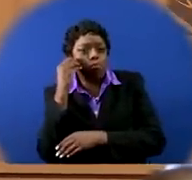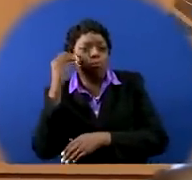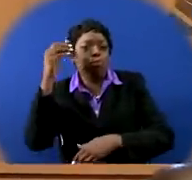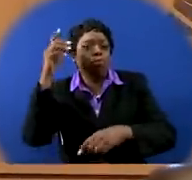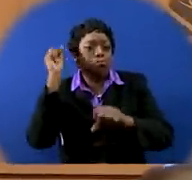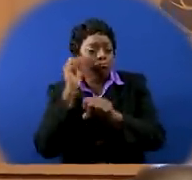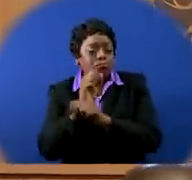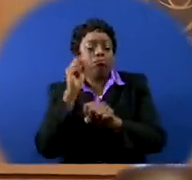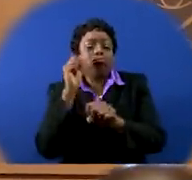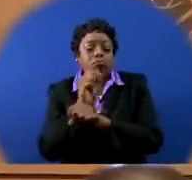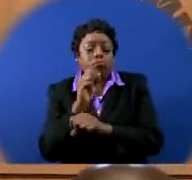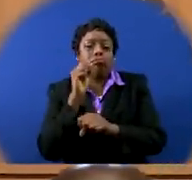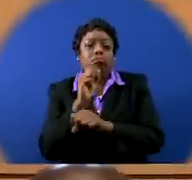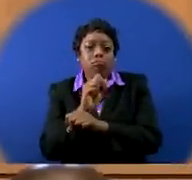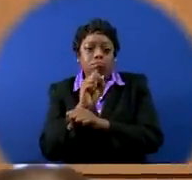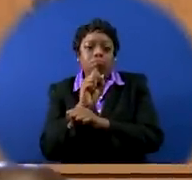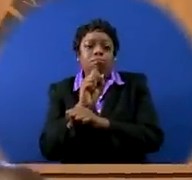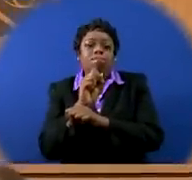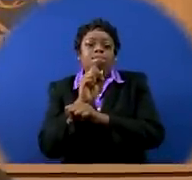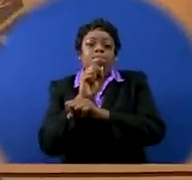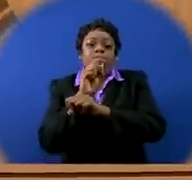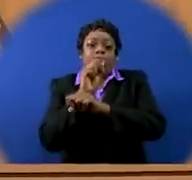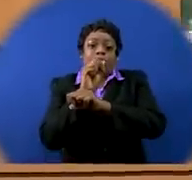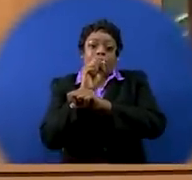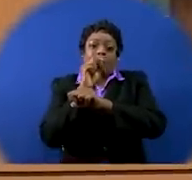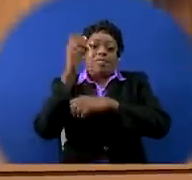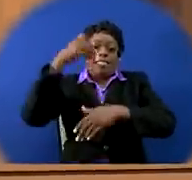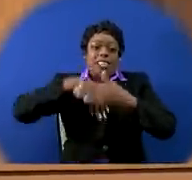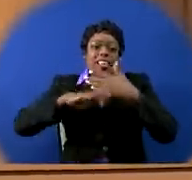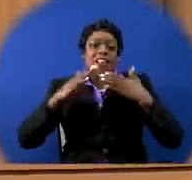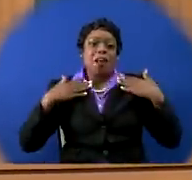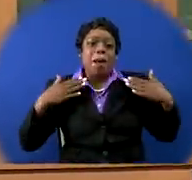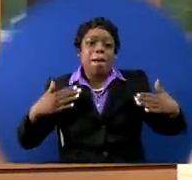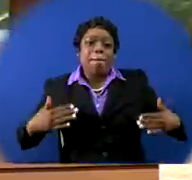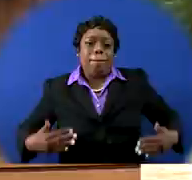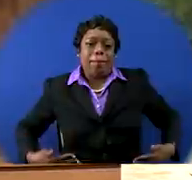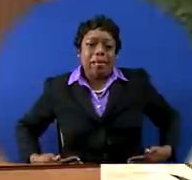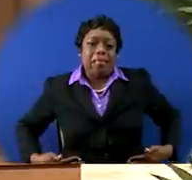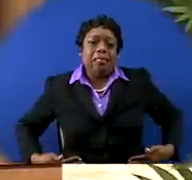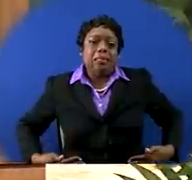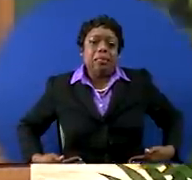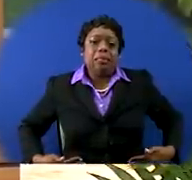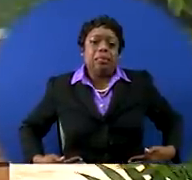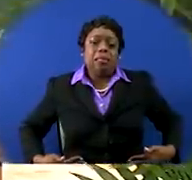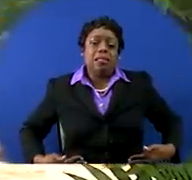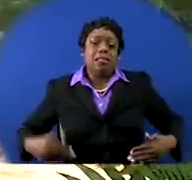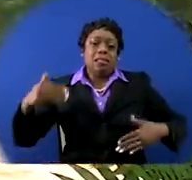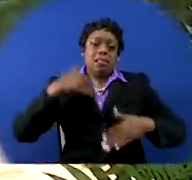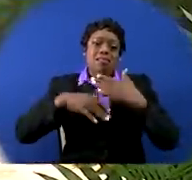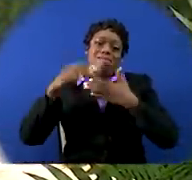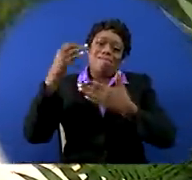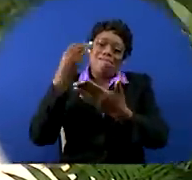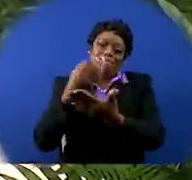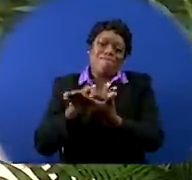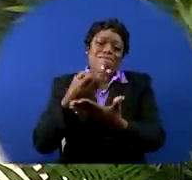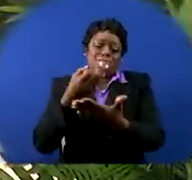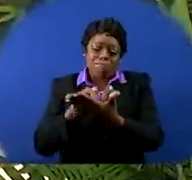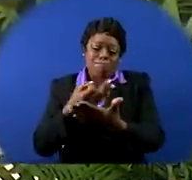our jobs, in our bodies, in our